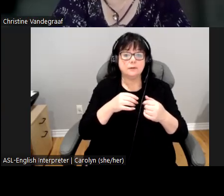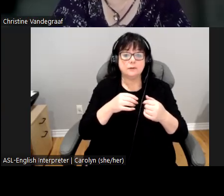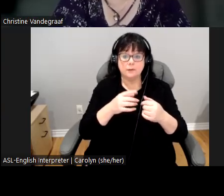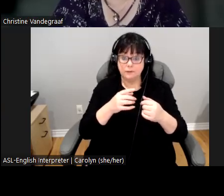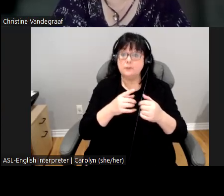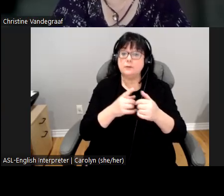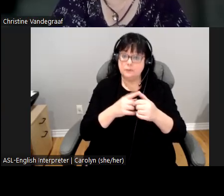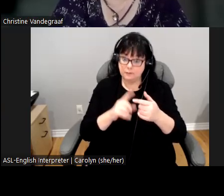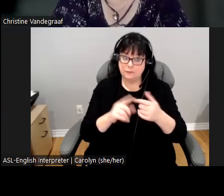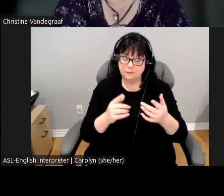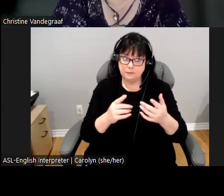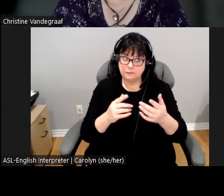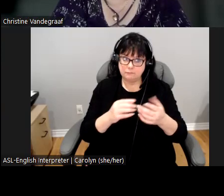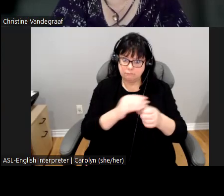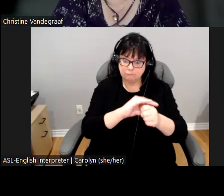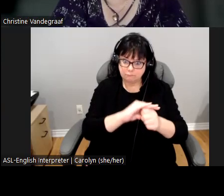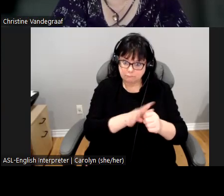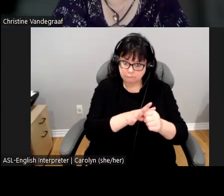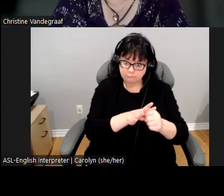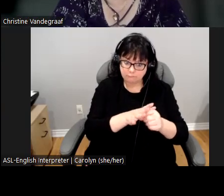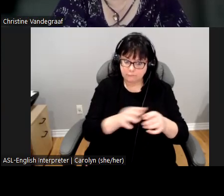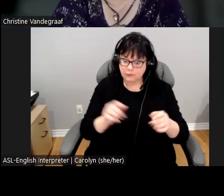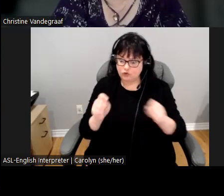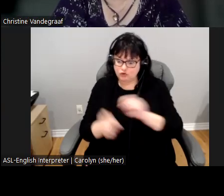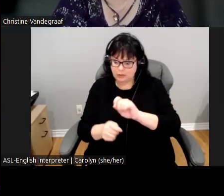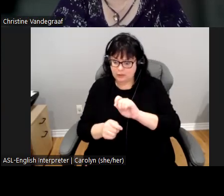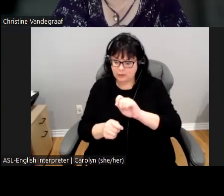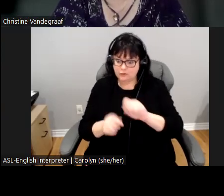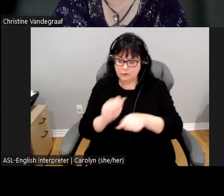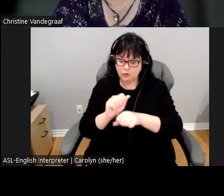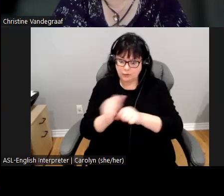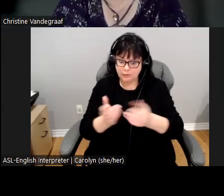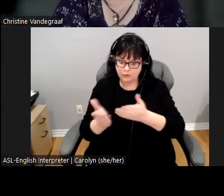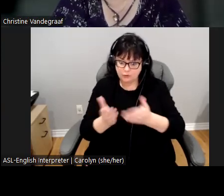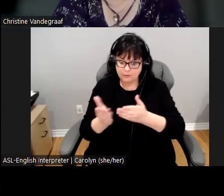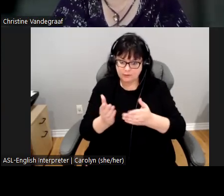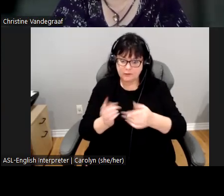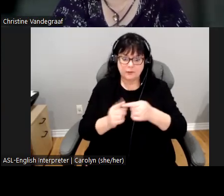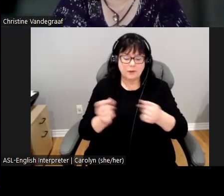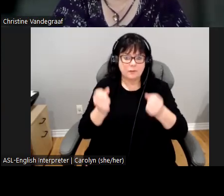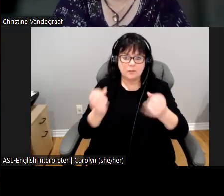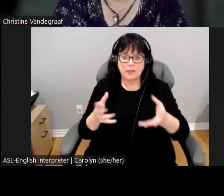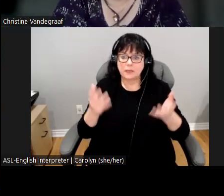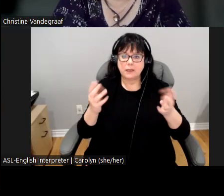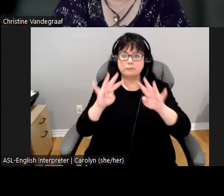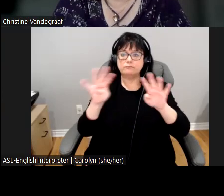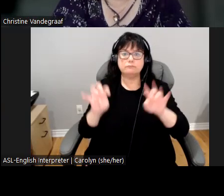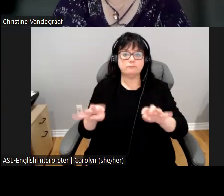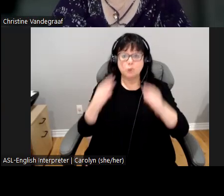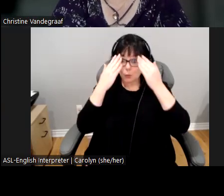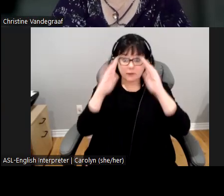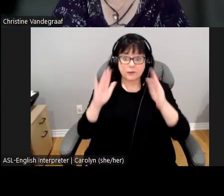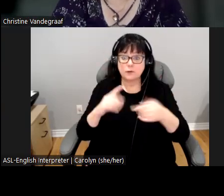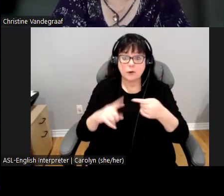a pandemic with a lot of unknowns around us, as well as moving to online delivery. And one